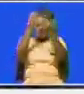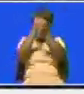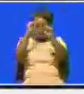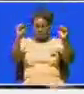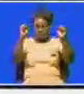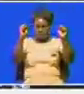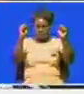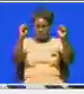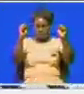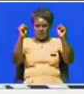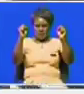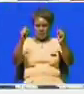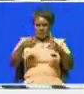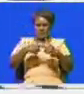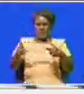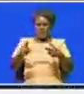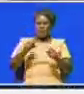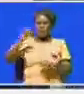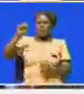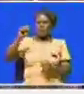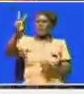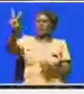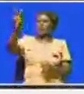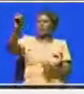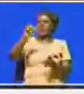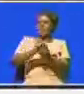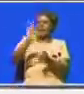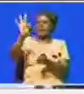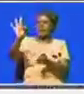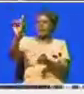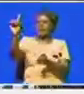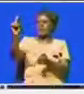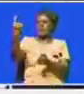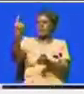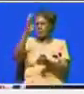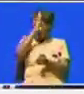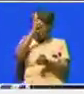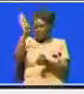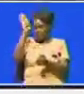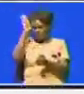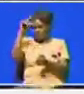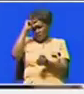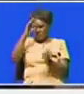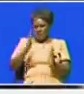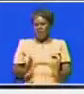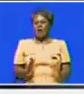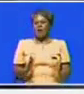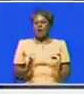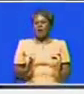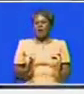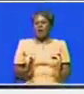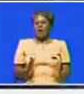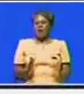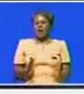president, turned to elective politics in 2013, becoming the first Bungoma governor on the new Ford Kenya